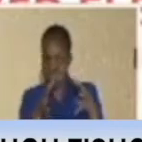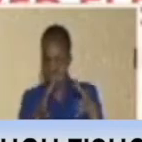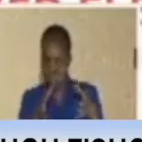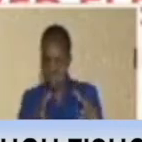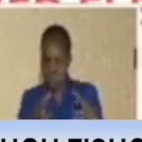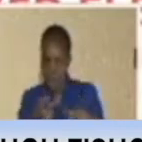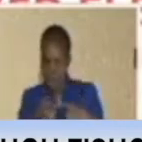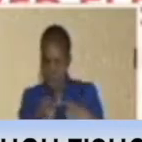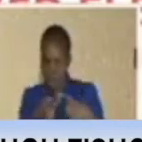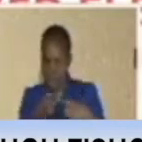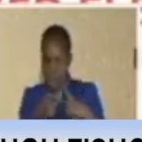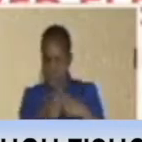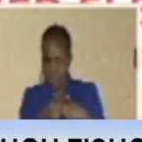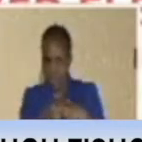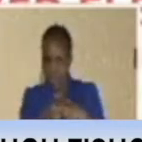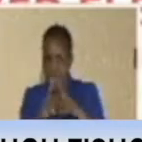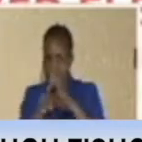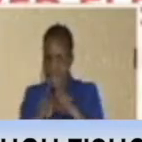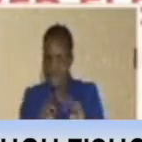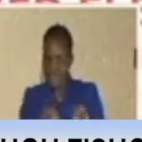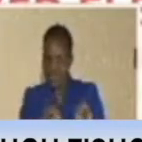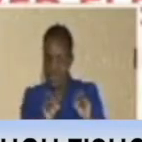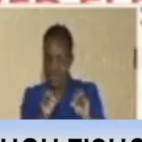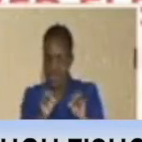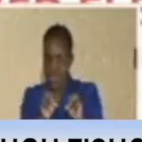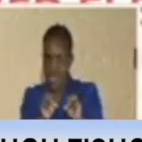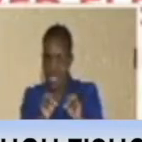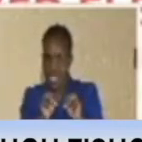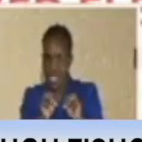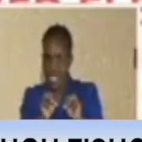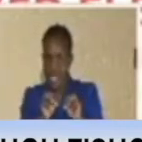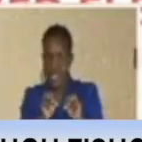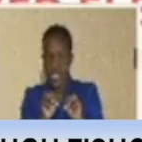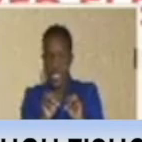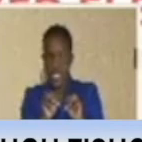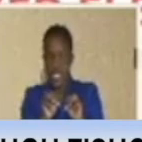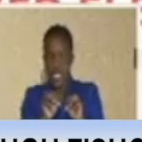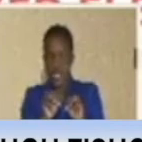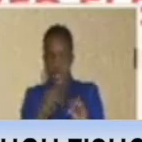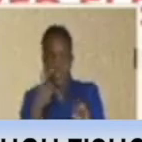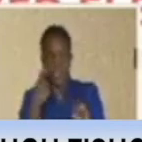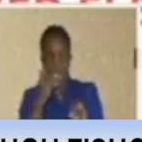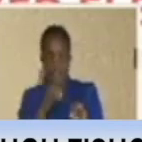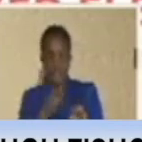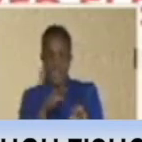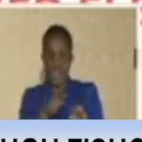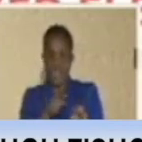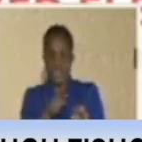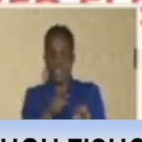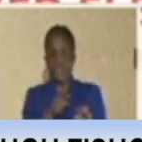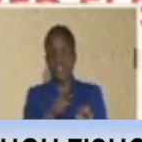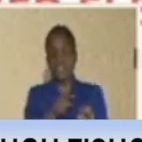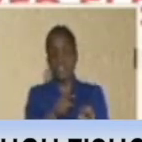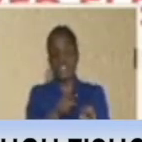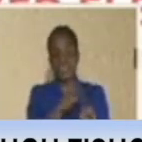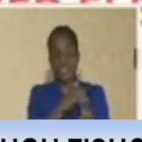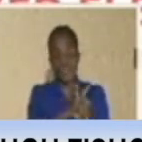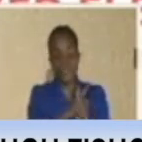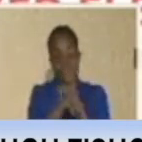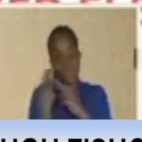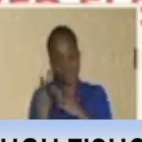objective, and credible method of disposing the governmental quota. 3,